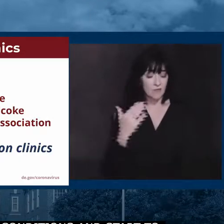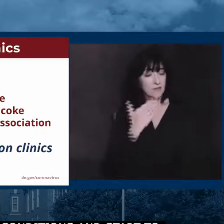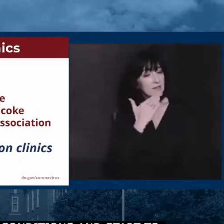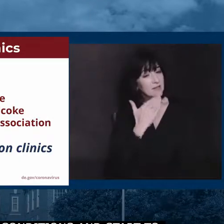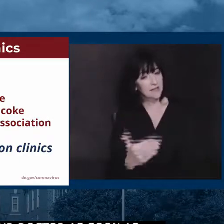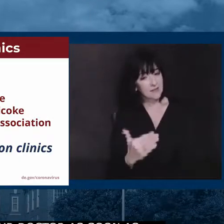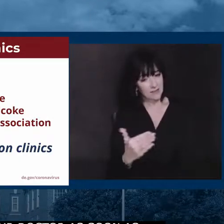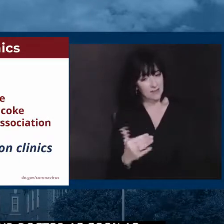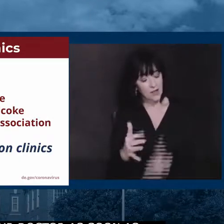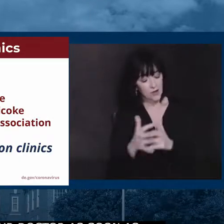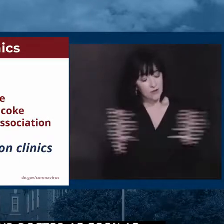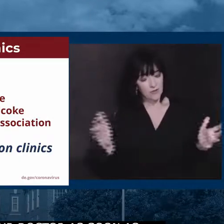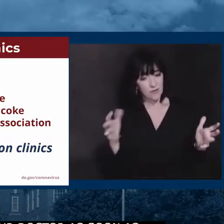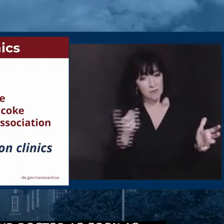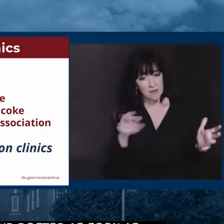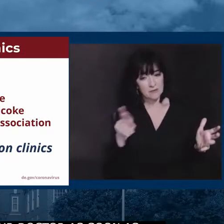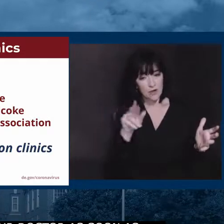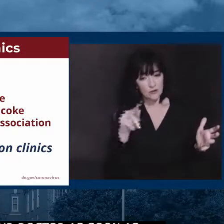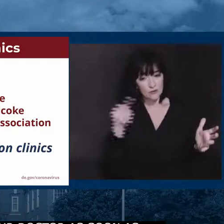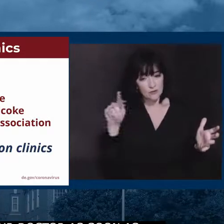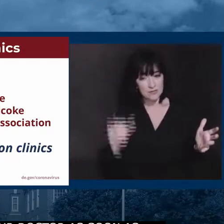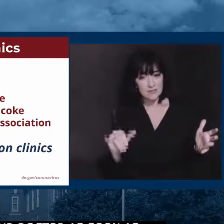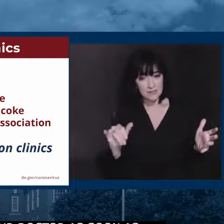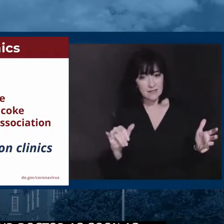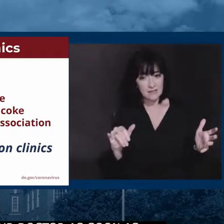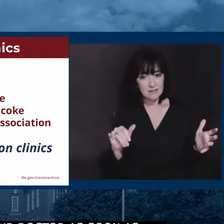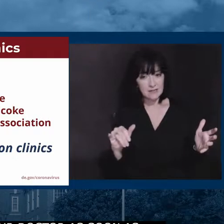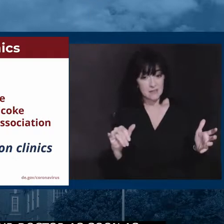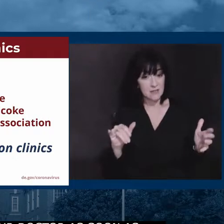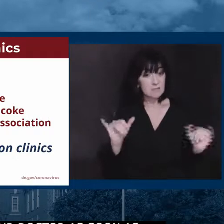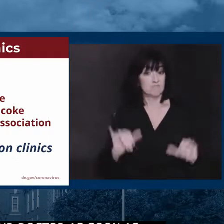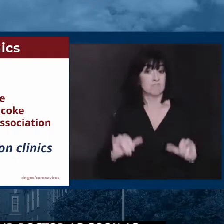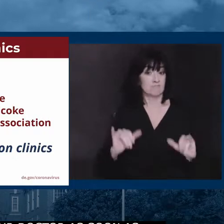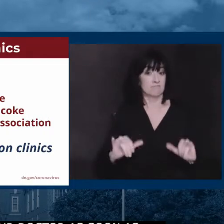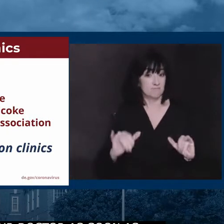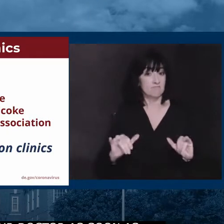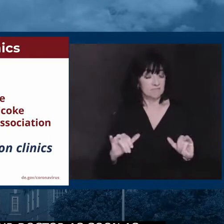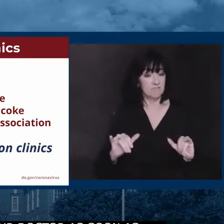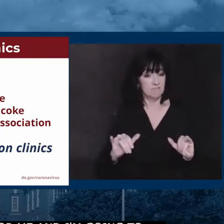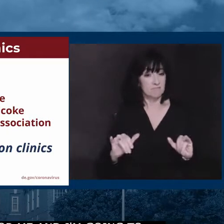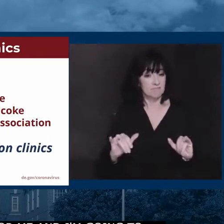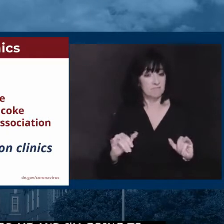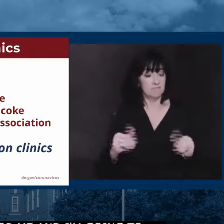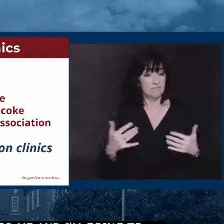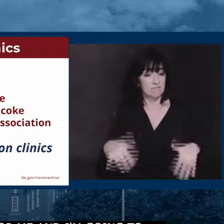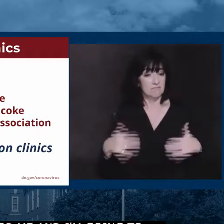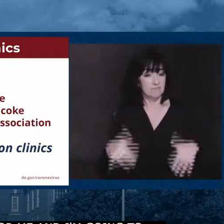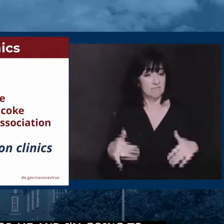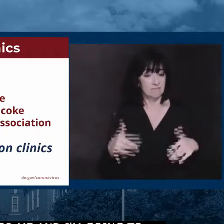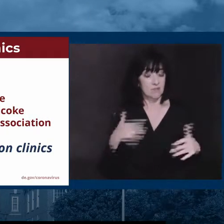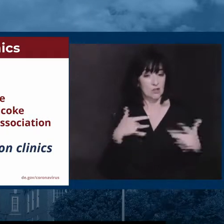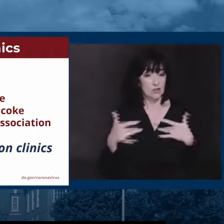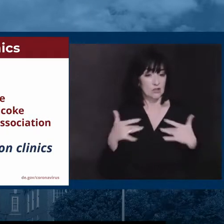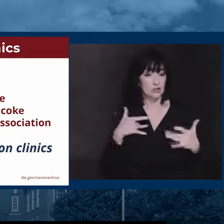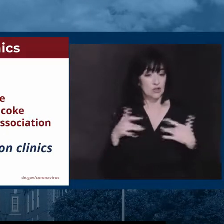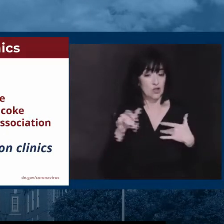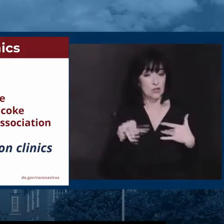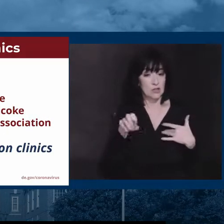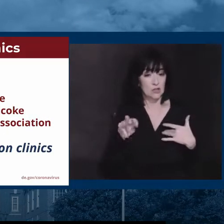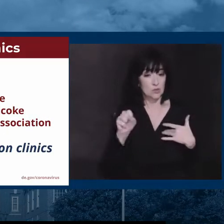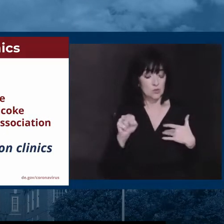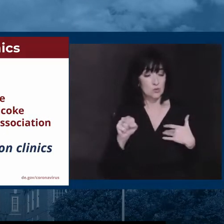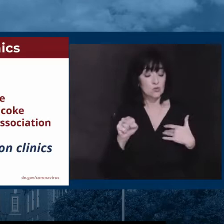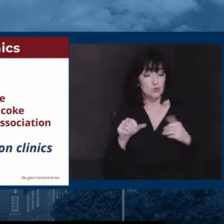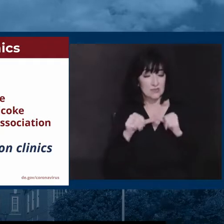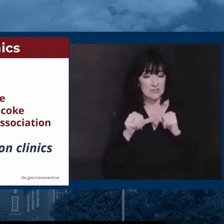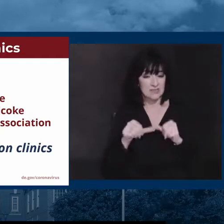much, Dr. Rattay. Some concerning news, obviously, with the continued spread of the virus and the increase